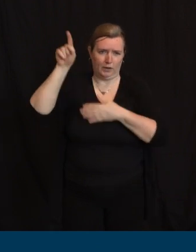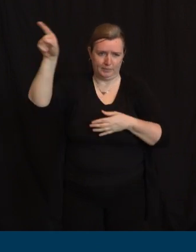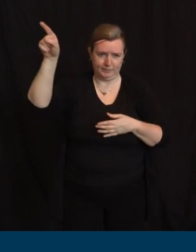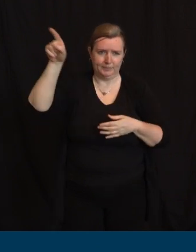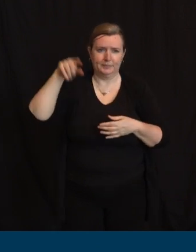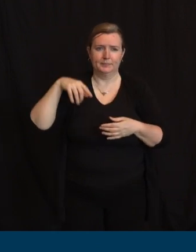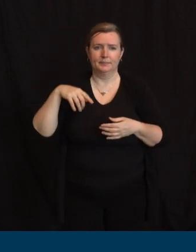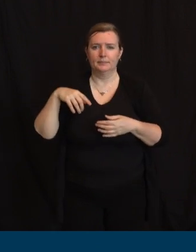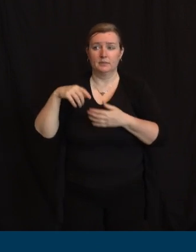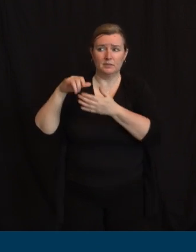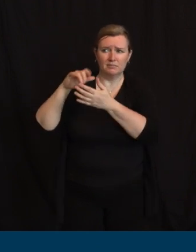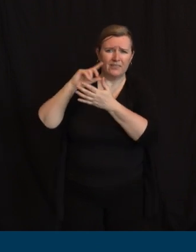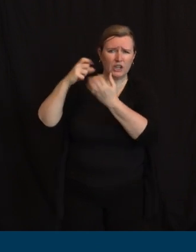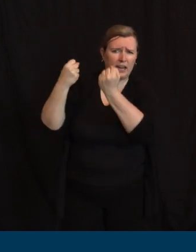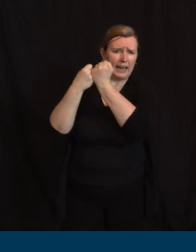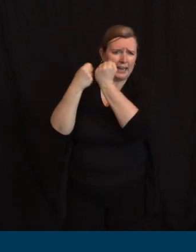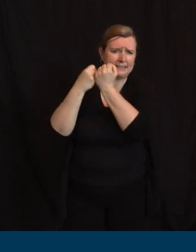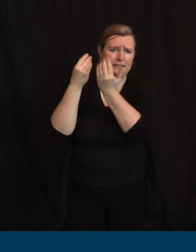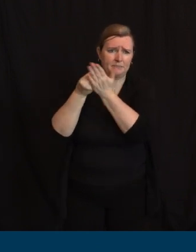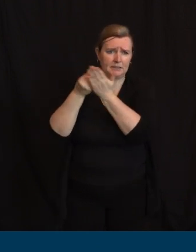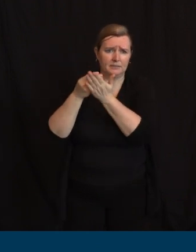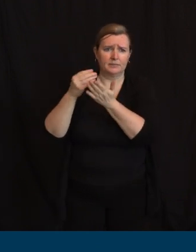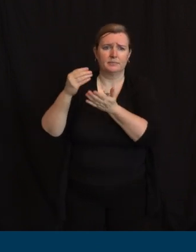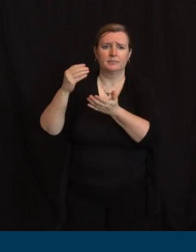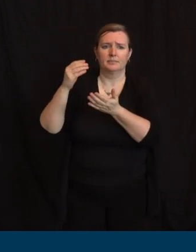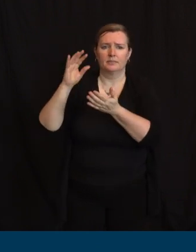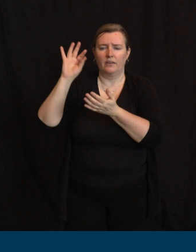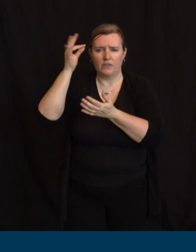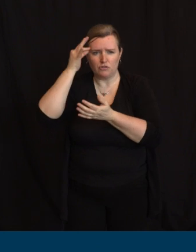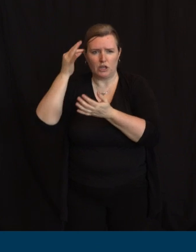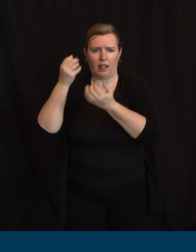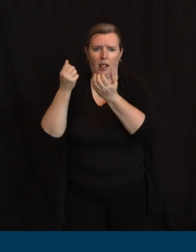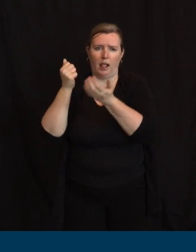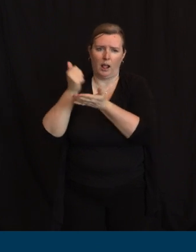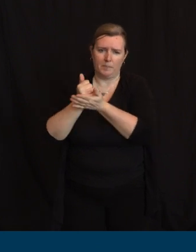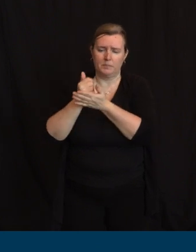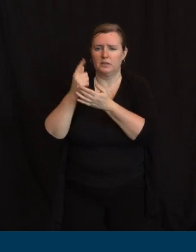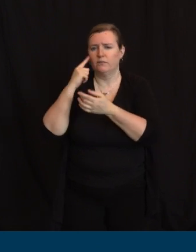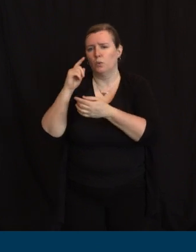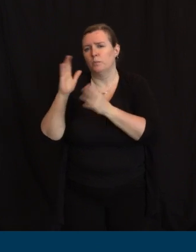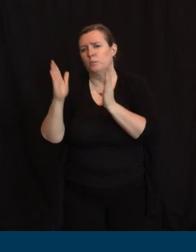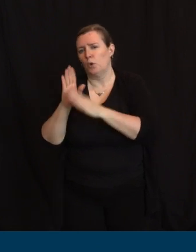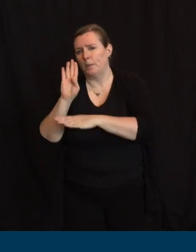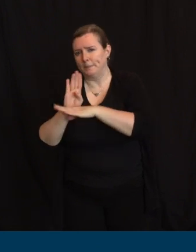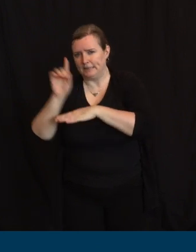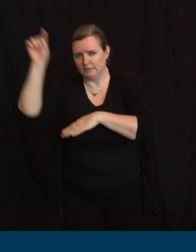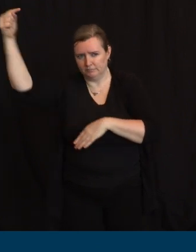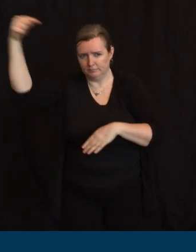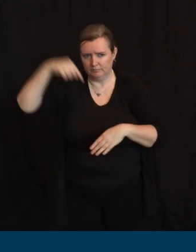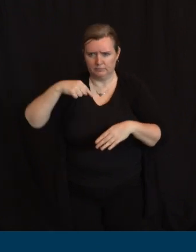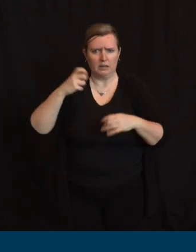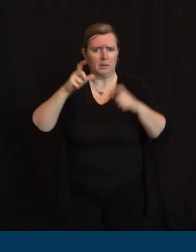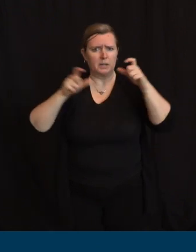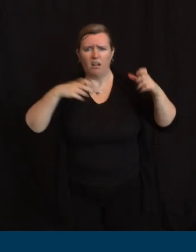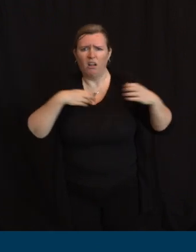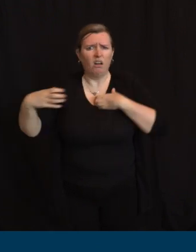there's a huge cry, and you've seen the debate going on. It looks like it's partisan at the moment. I hope we can break through